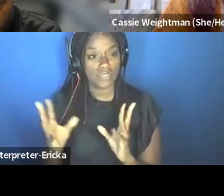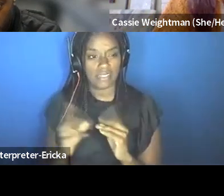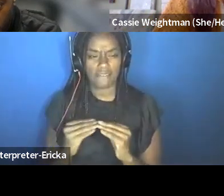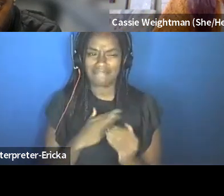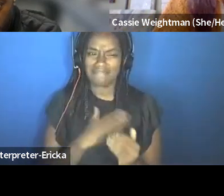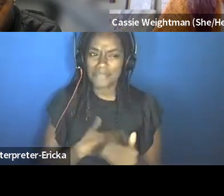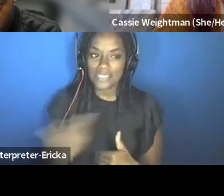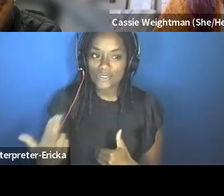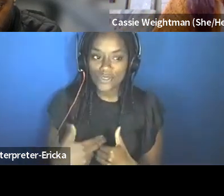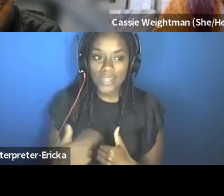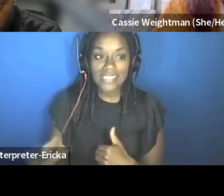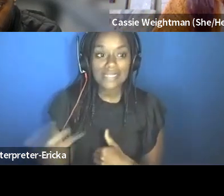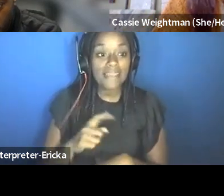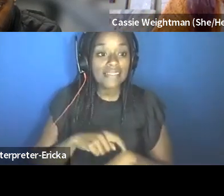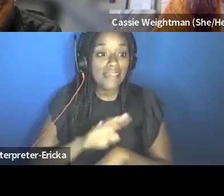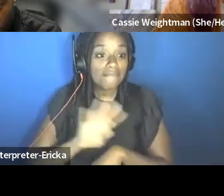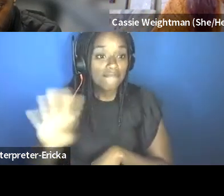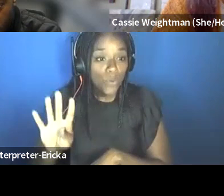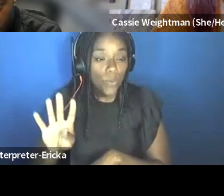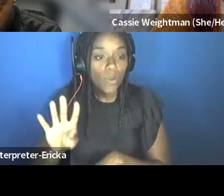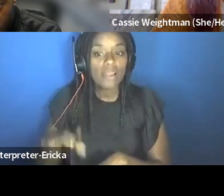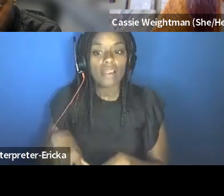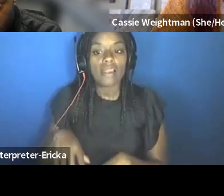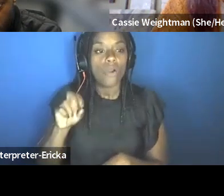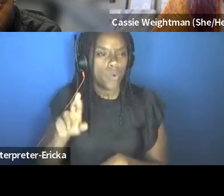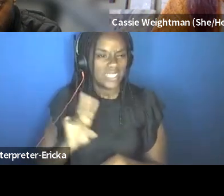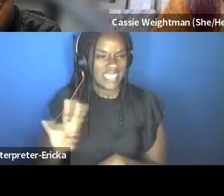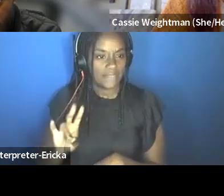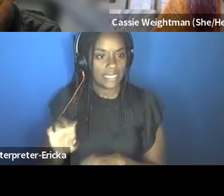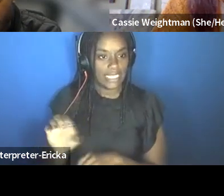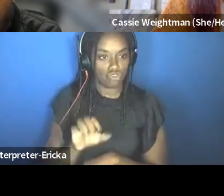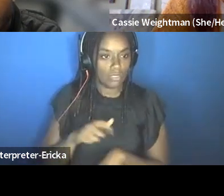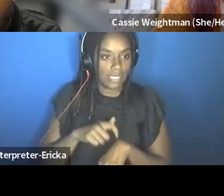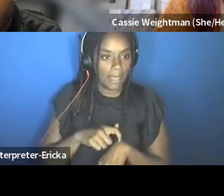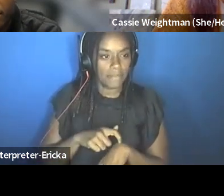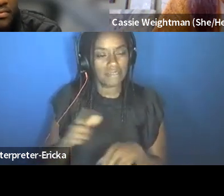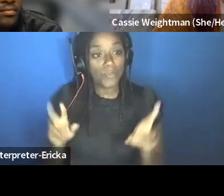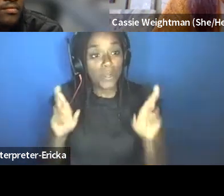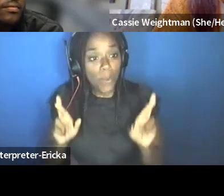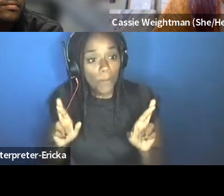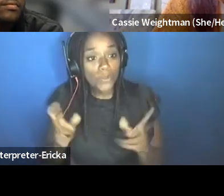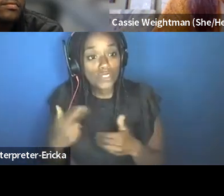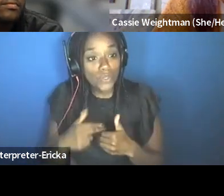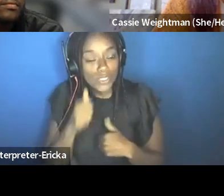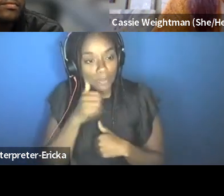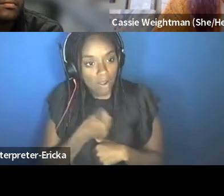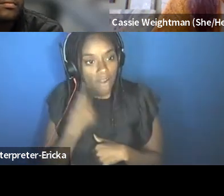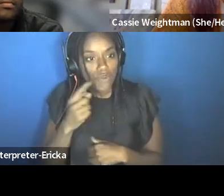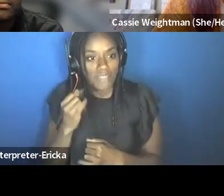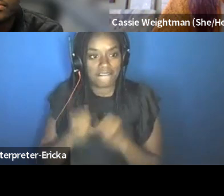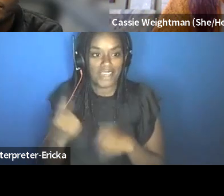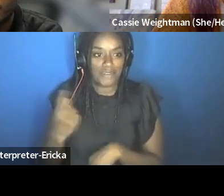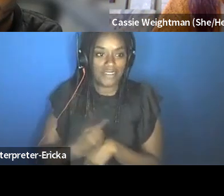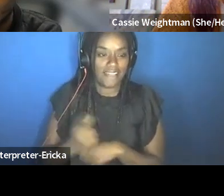us back at 4 p.m. Pacific or 7 p.m. Eastern. And we really hope that you are able to join us tomorrow for our final day of